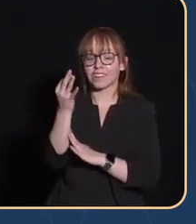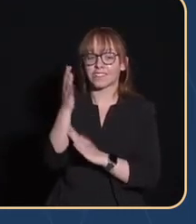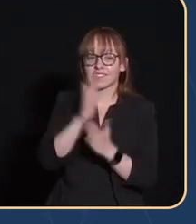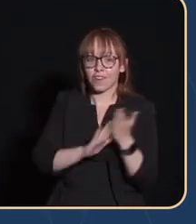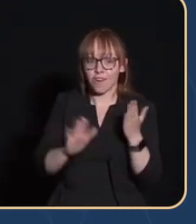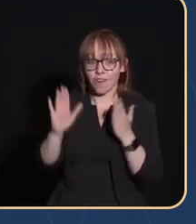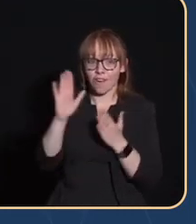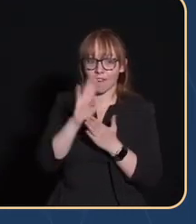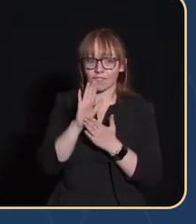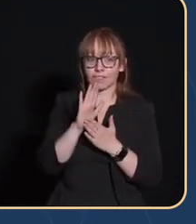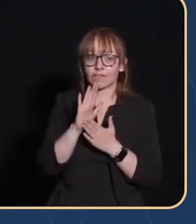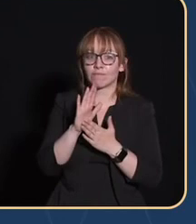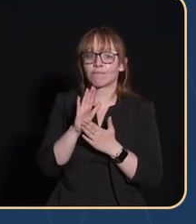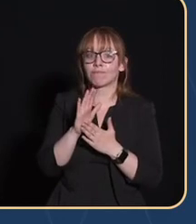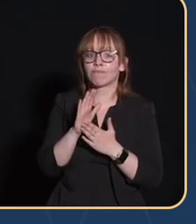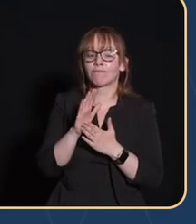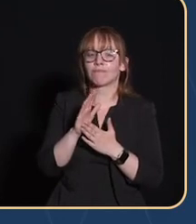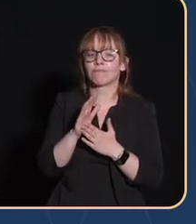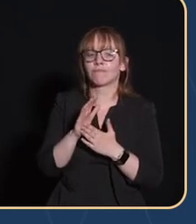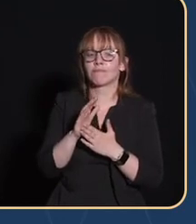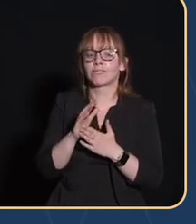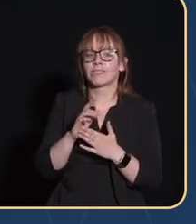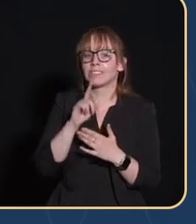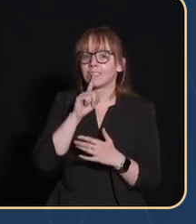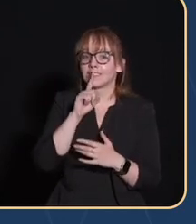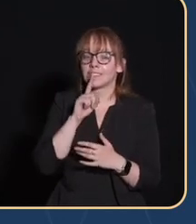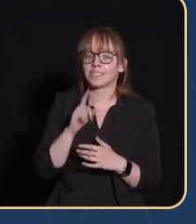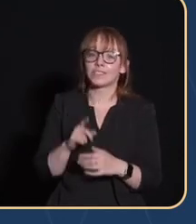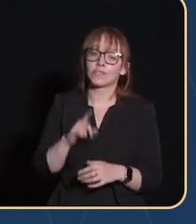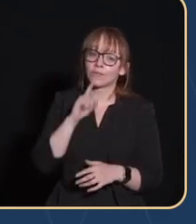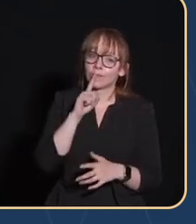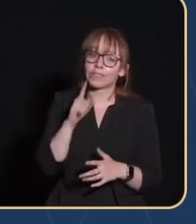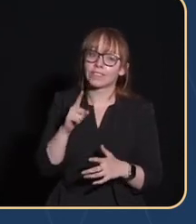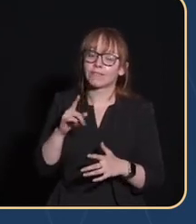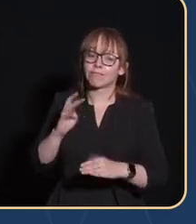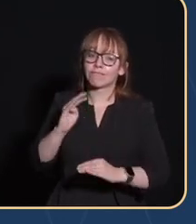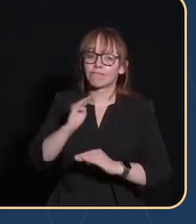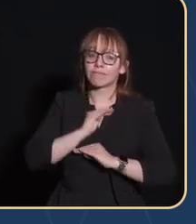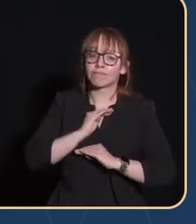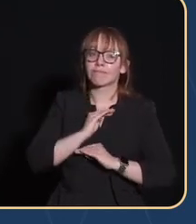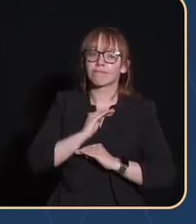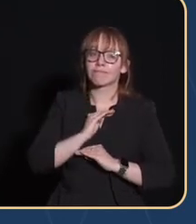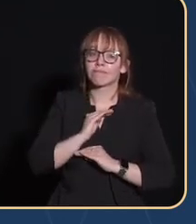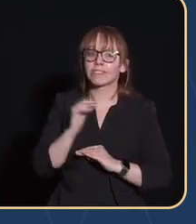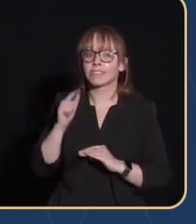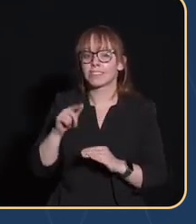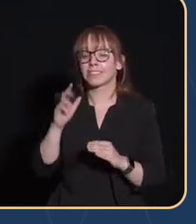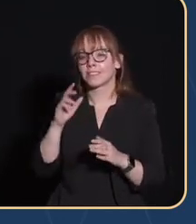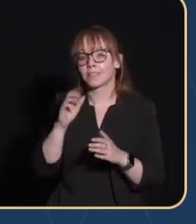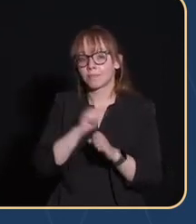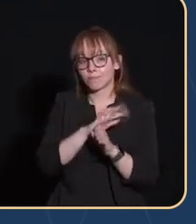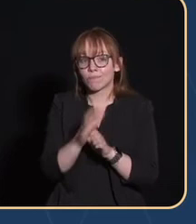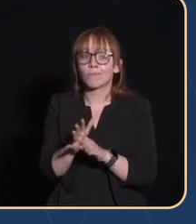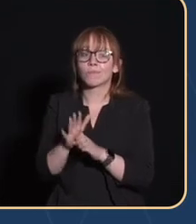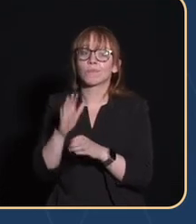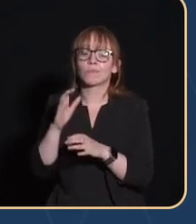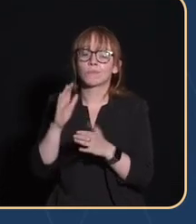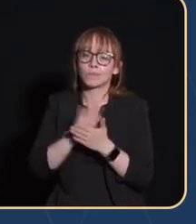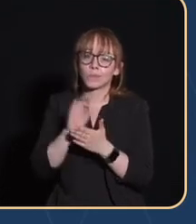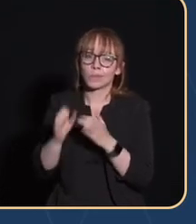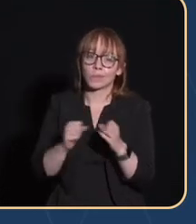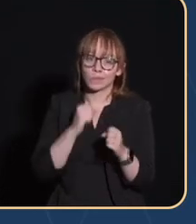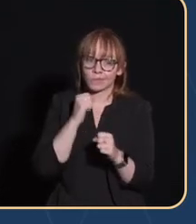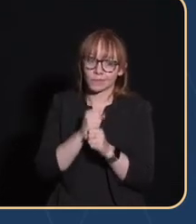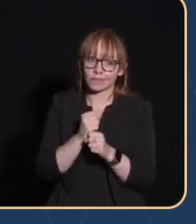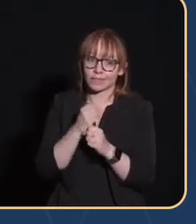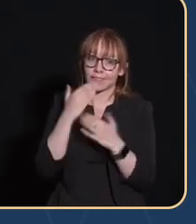video virtually. Very fitting for this pandemic school year. On behalf of all of us at St. Paul College, thank